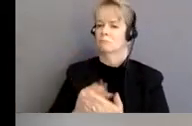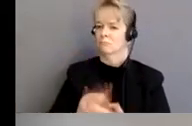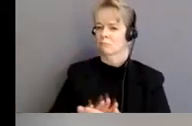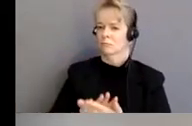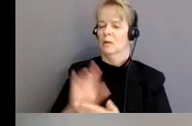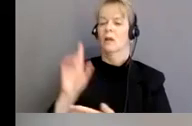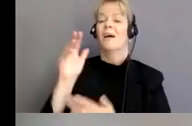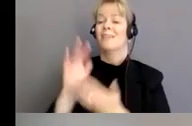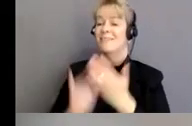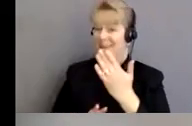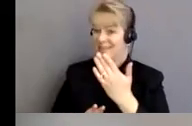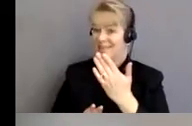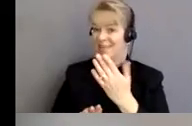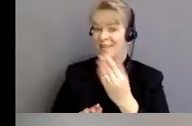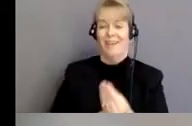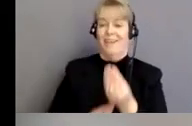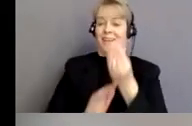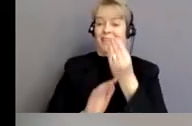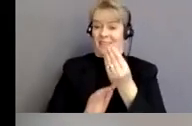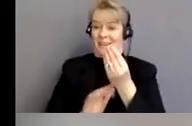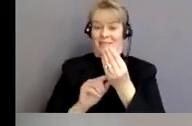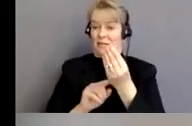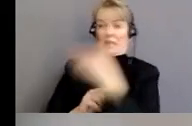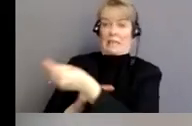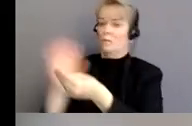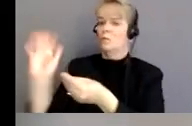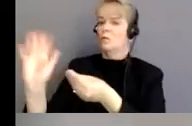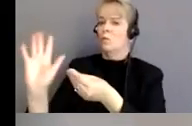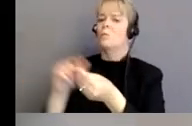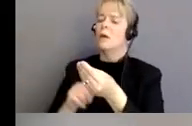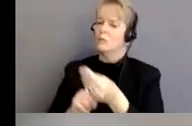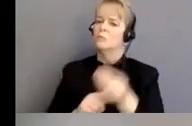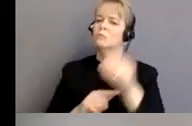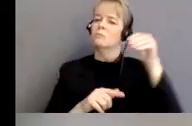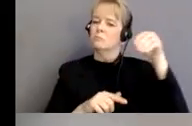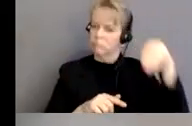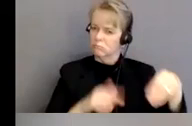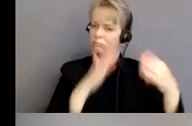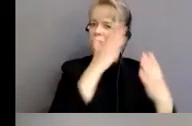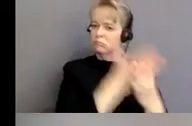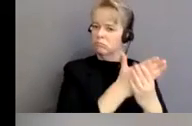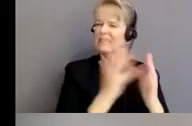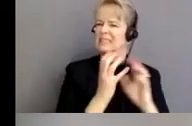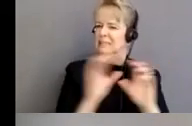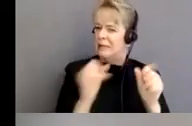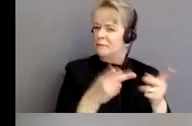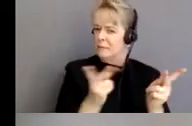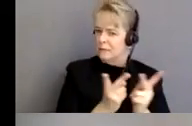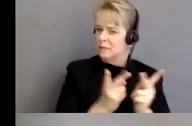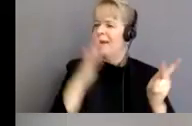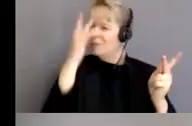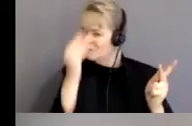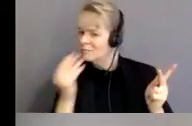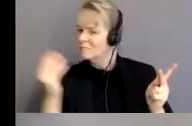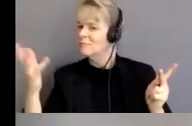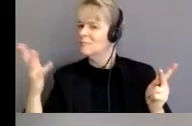got everything put in order. That information is on this form, and I've put this form in this place. So if someone